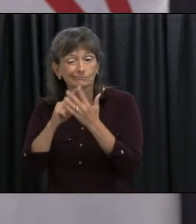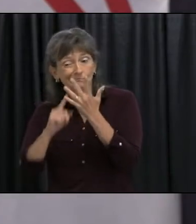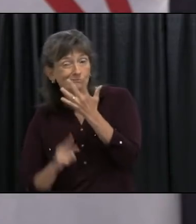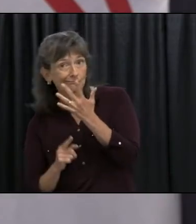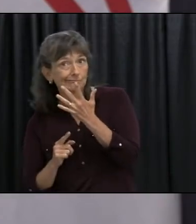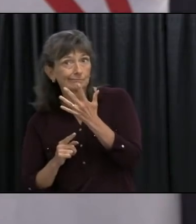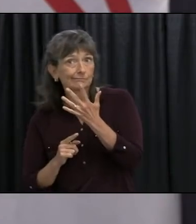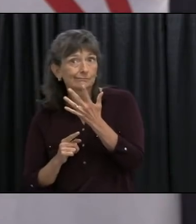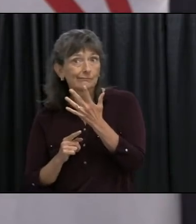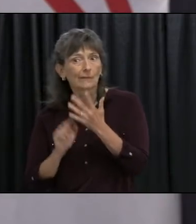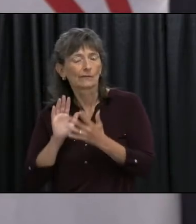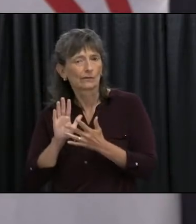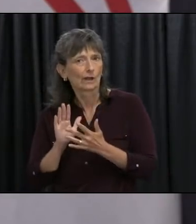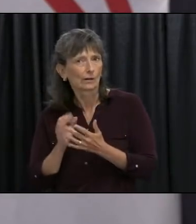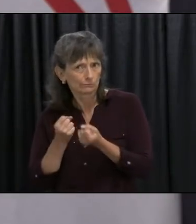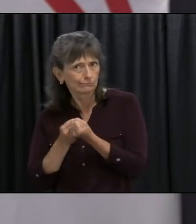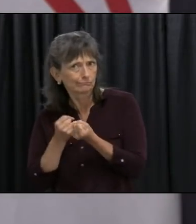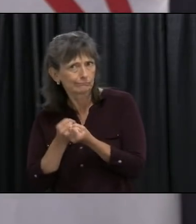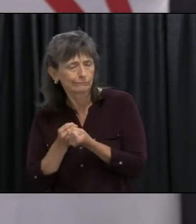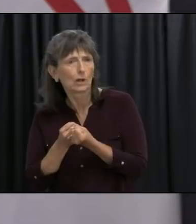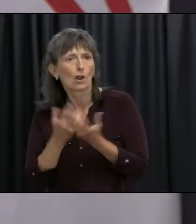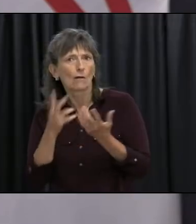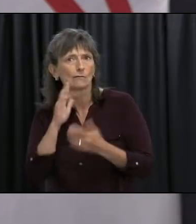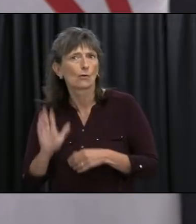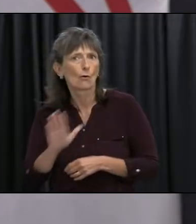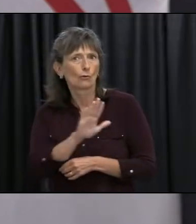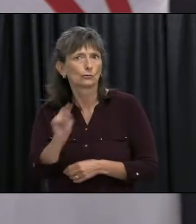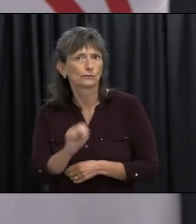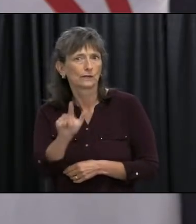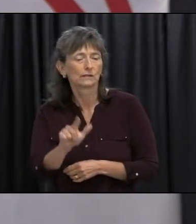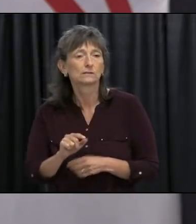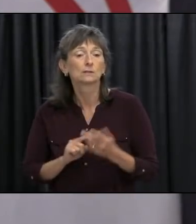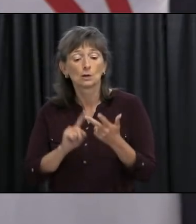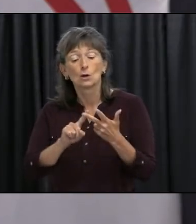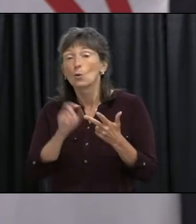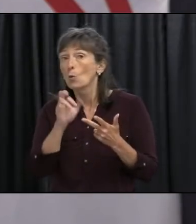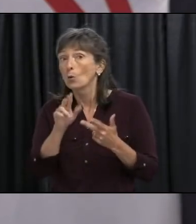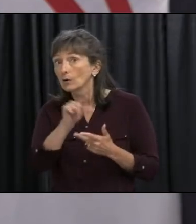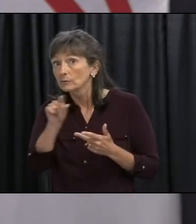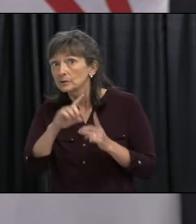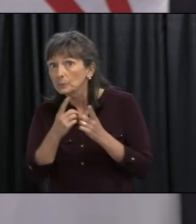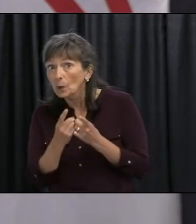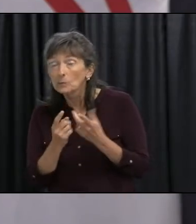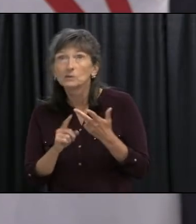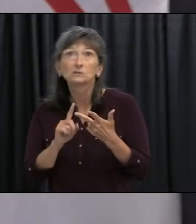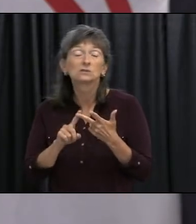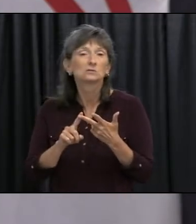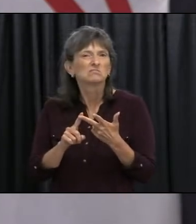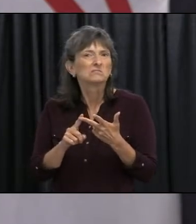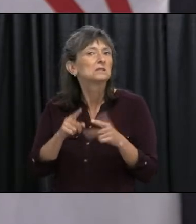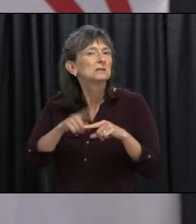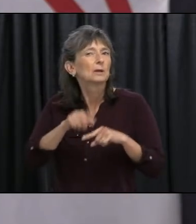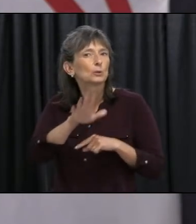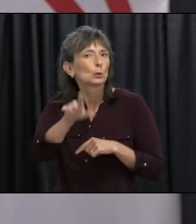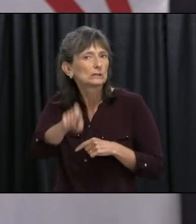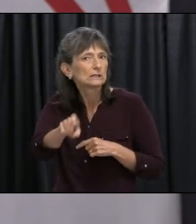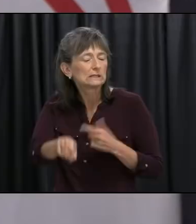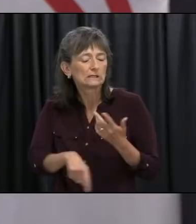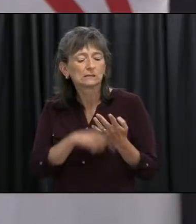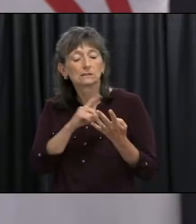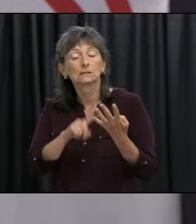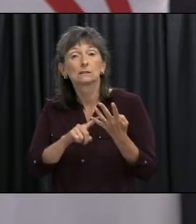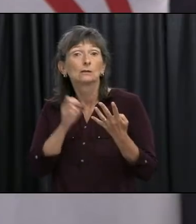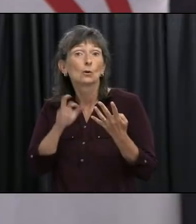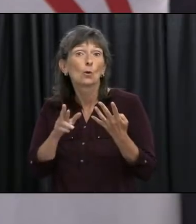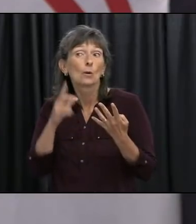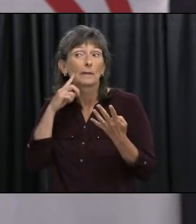do a tremendous amount of work across our province. Although it could connect you with a government department or an agency, or could even point you in the